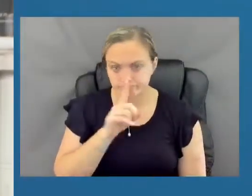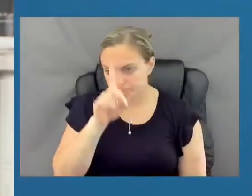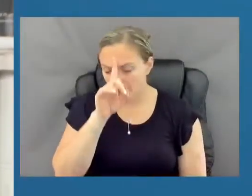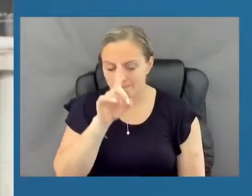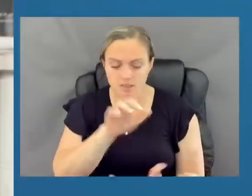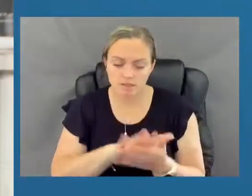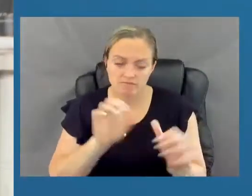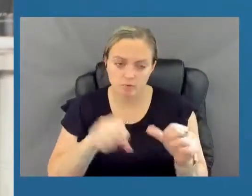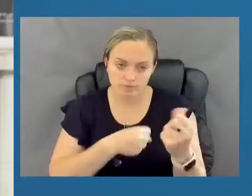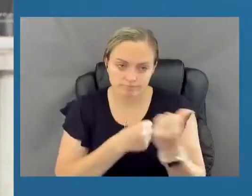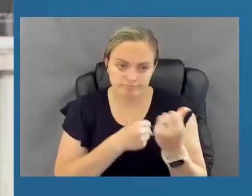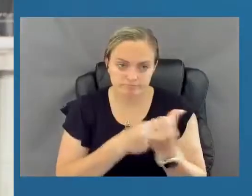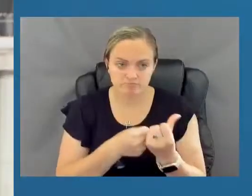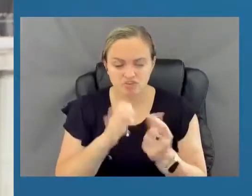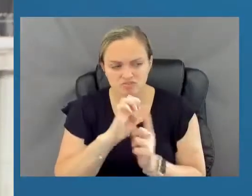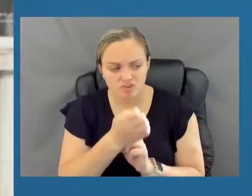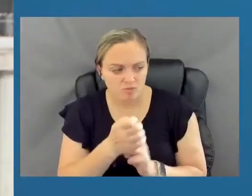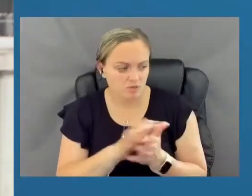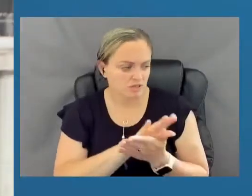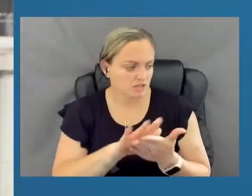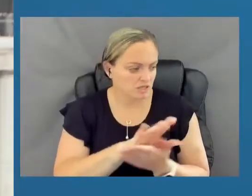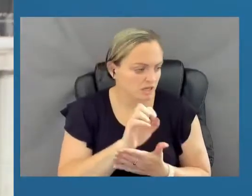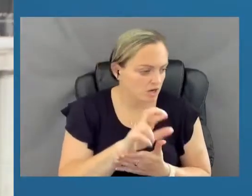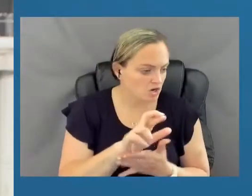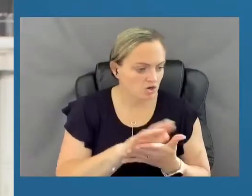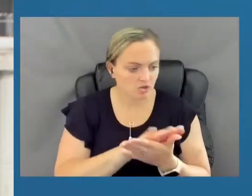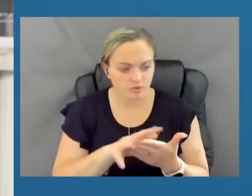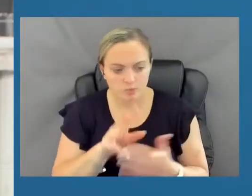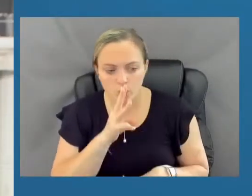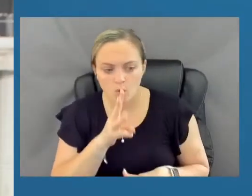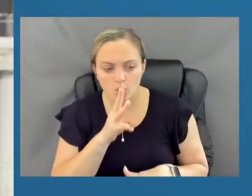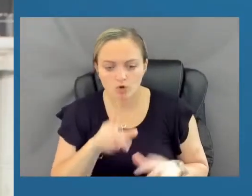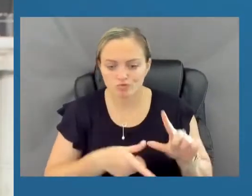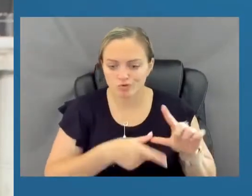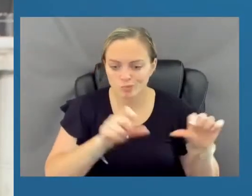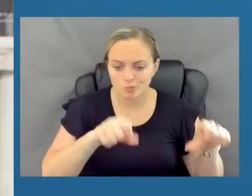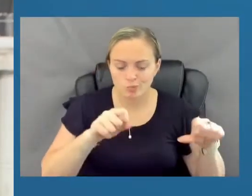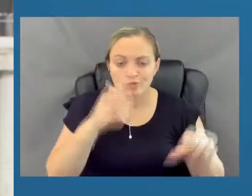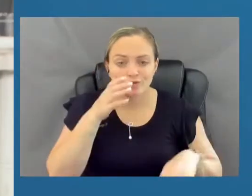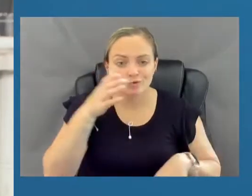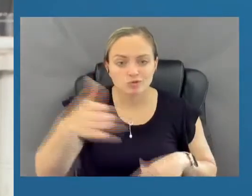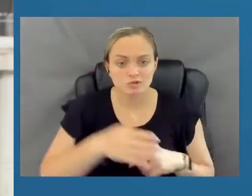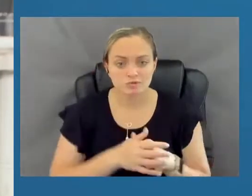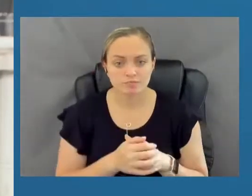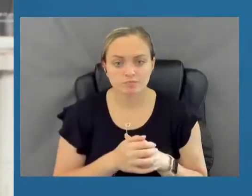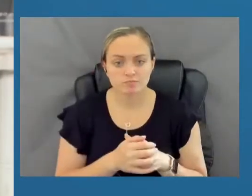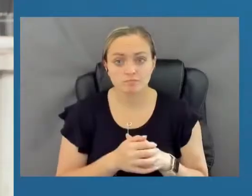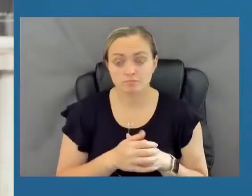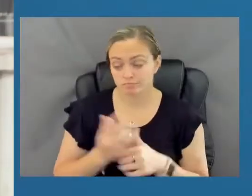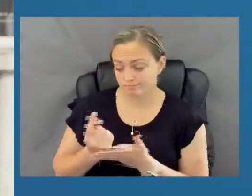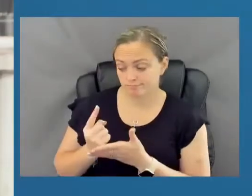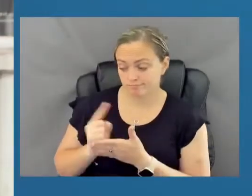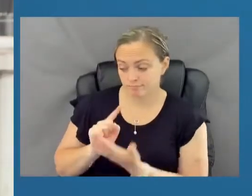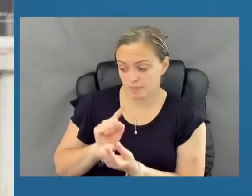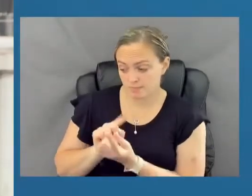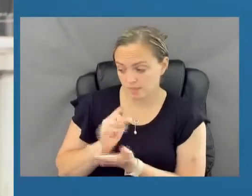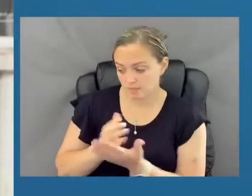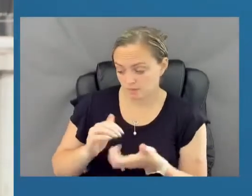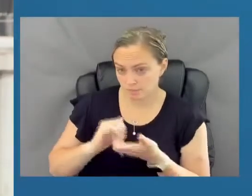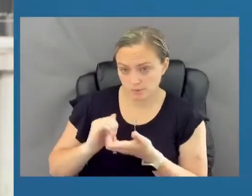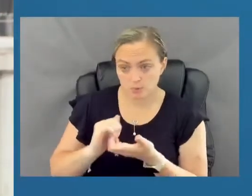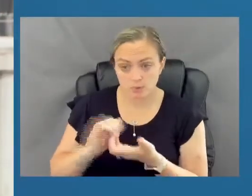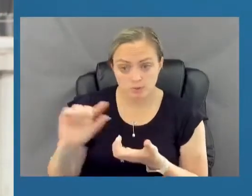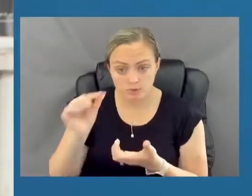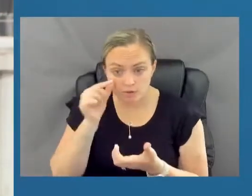environment, clean air, clean water, a renewable future. And just last week, I met some partners in government